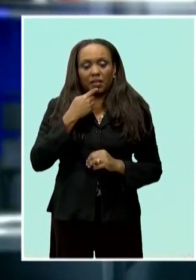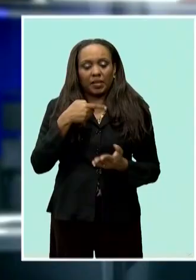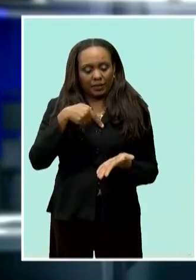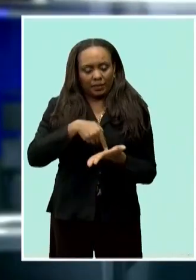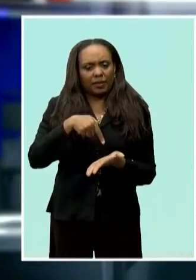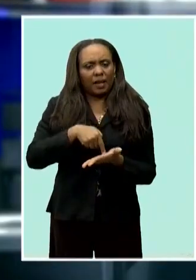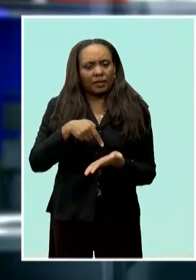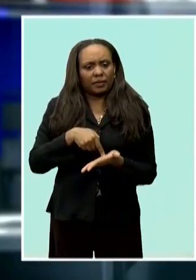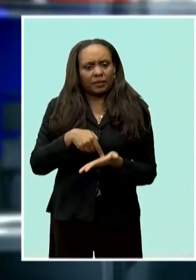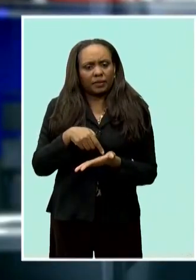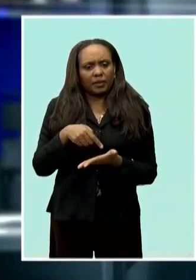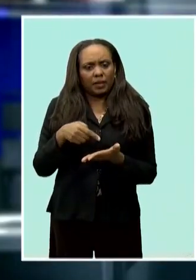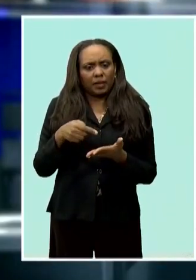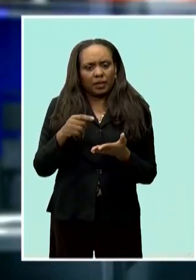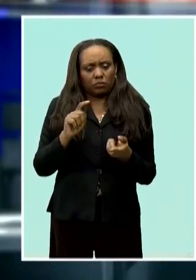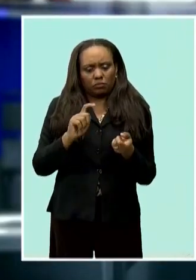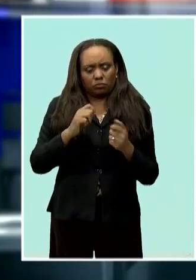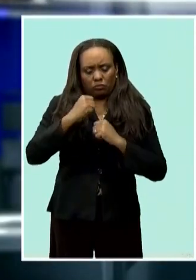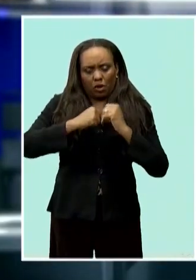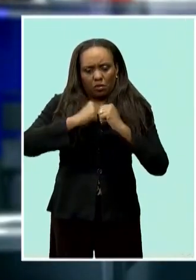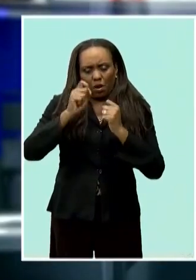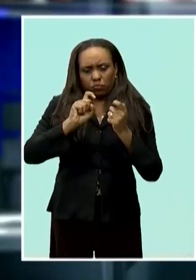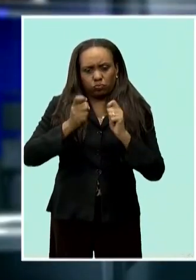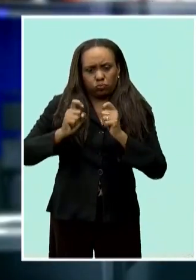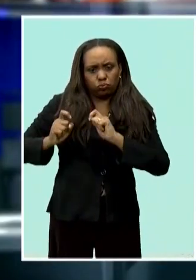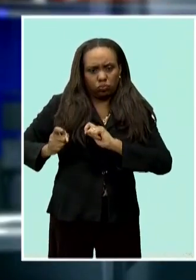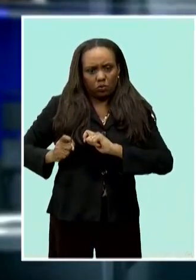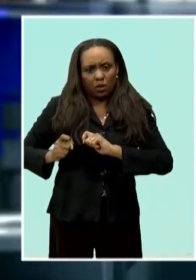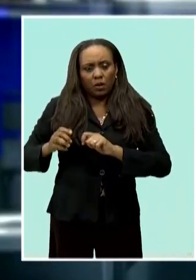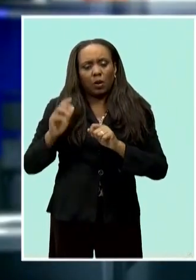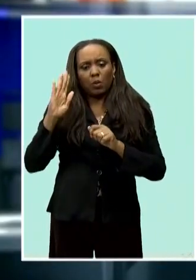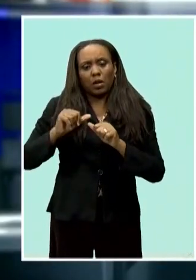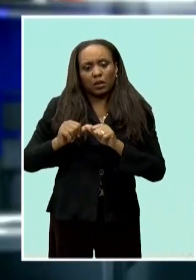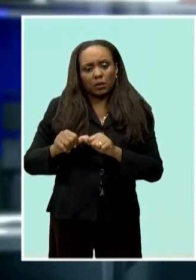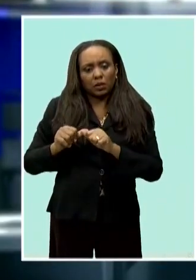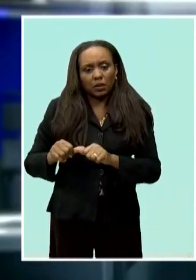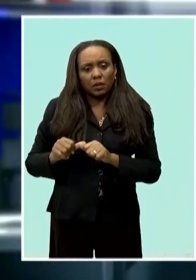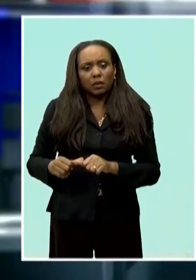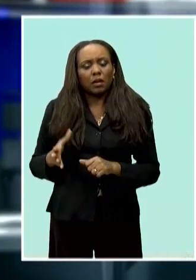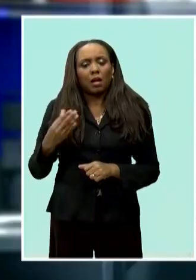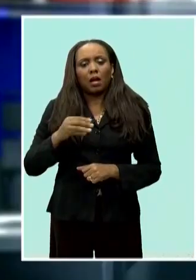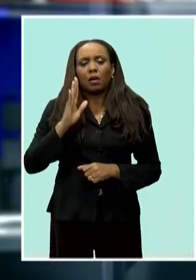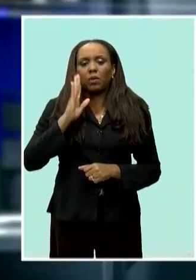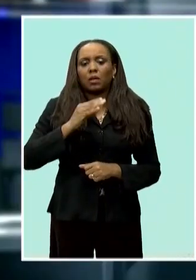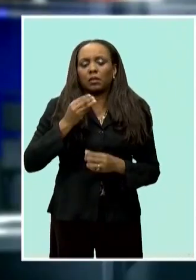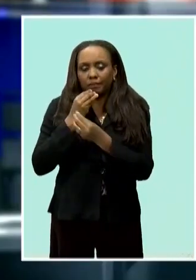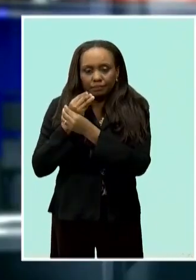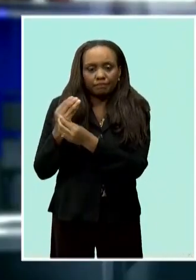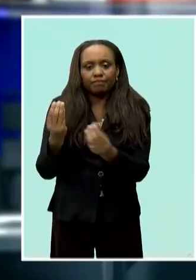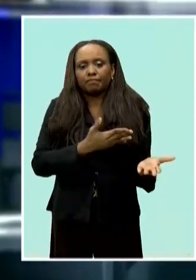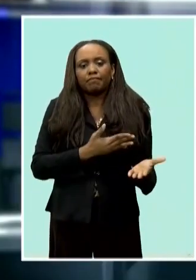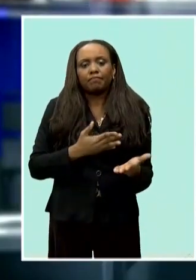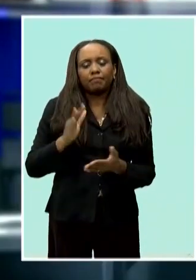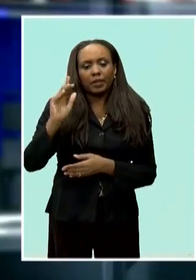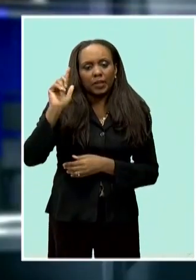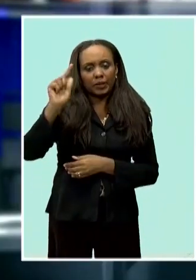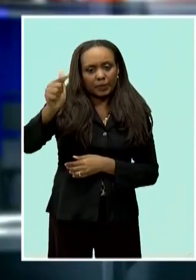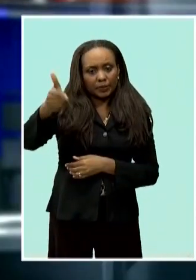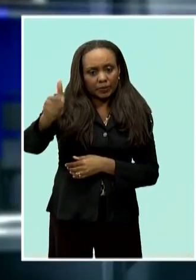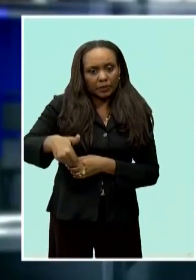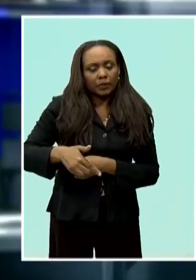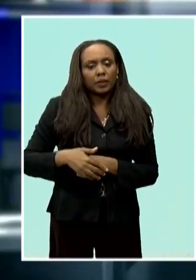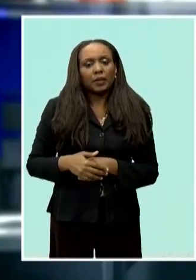Attorney General, along with the Minister of Agriculture, are now working with the regulatory framework for medical cannabis is